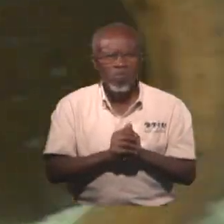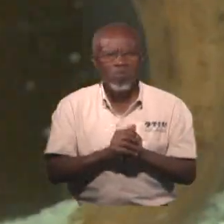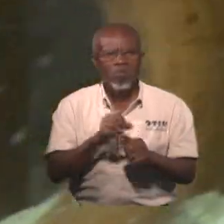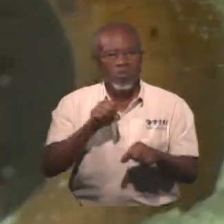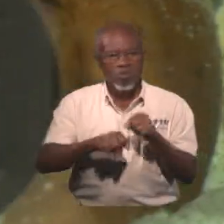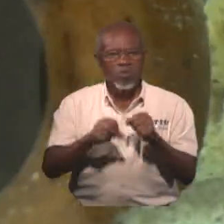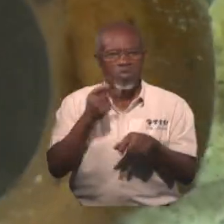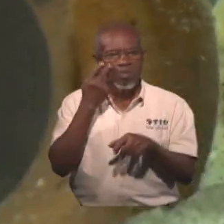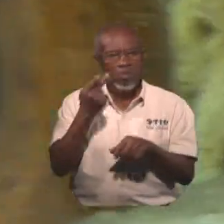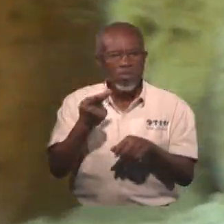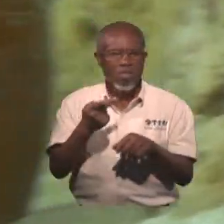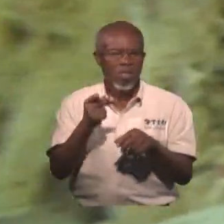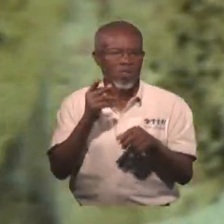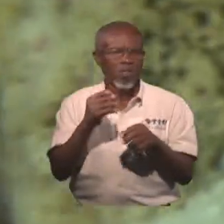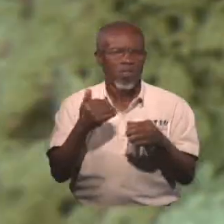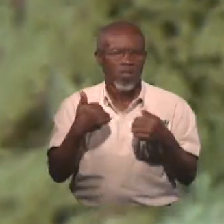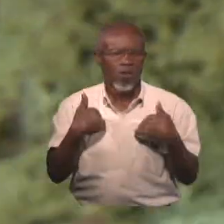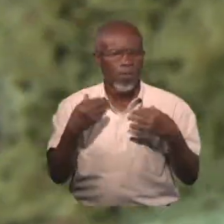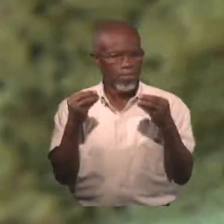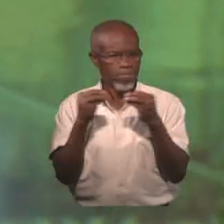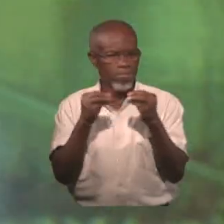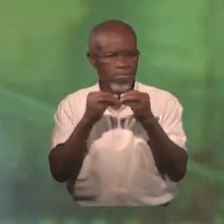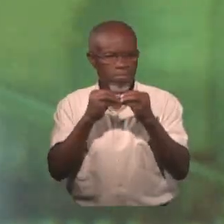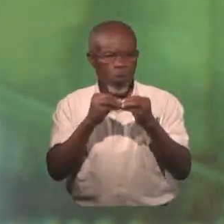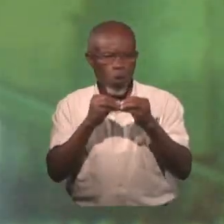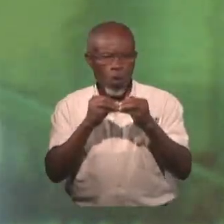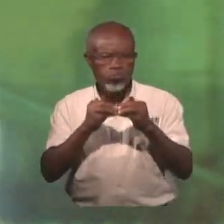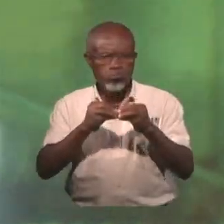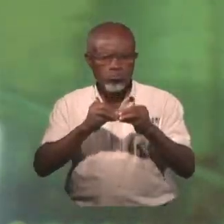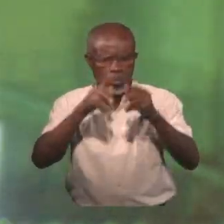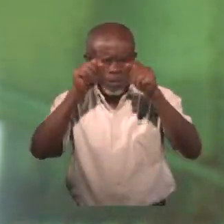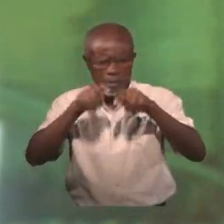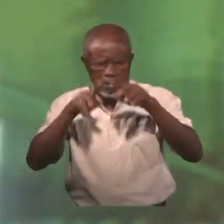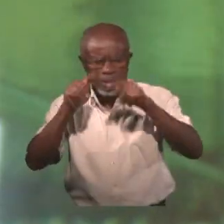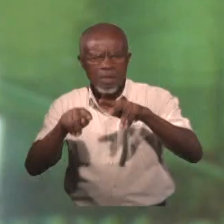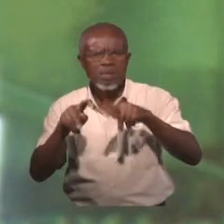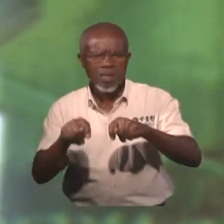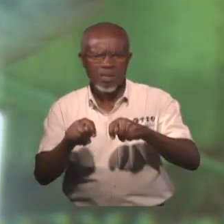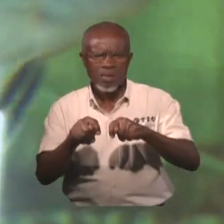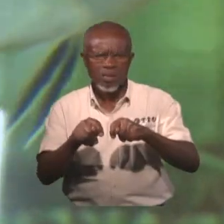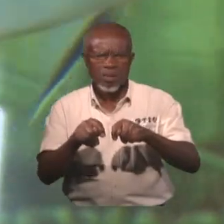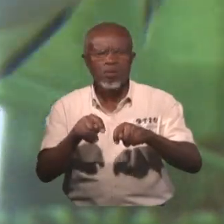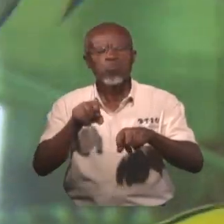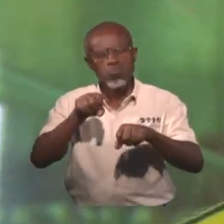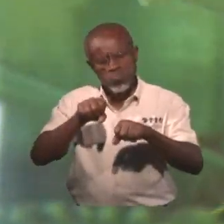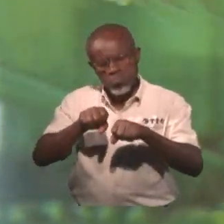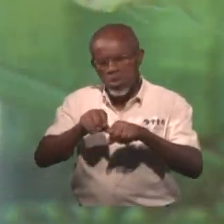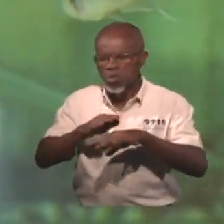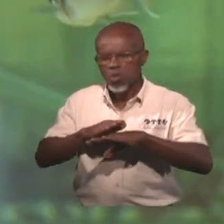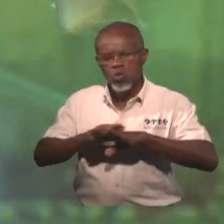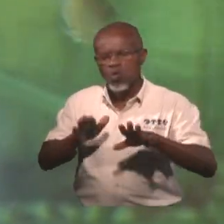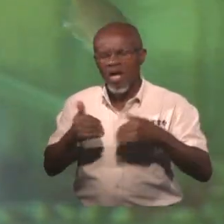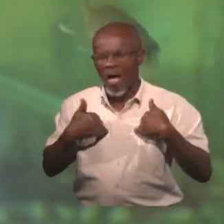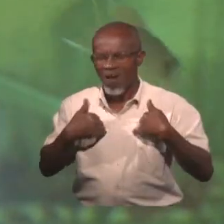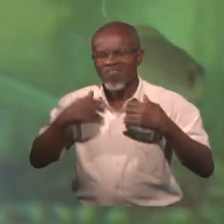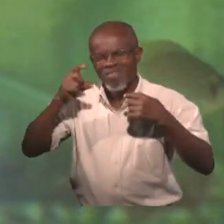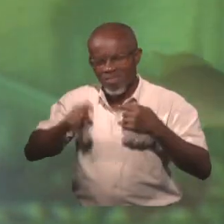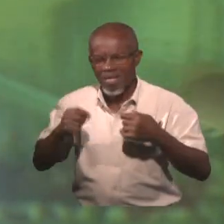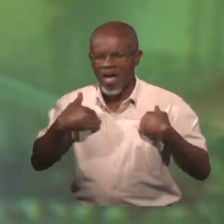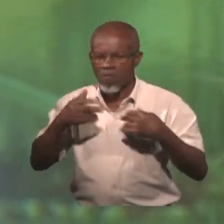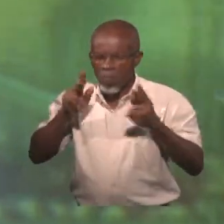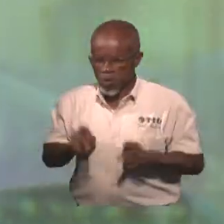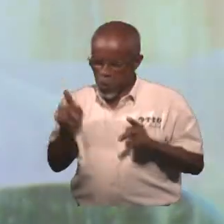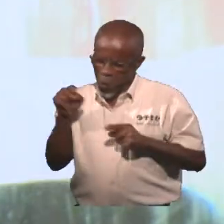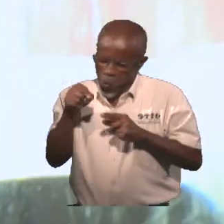more experimentation could be done there without the interference of human activity. And while coral remediation takes